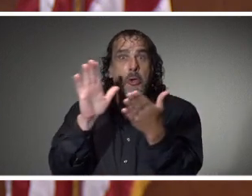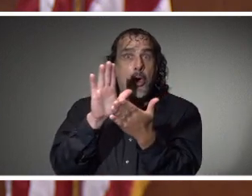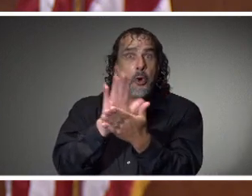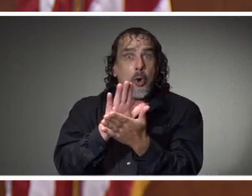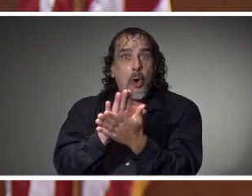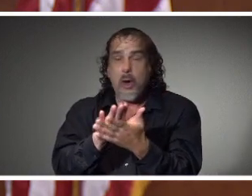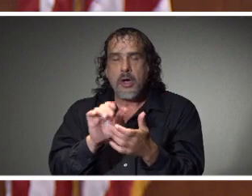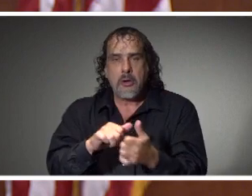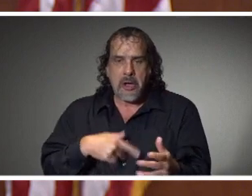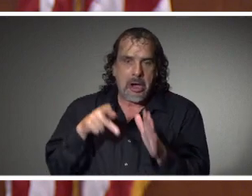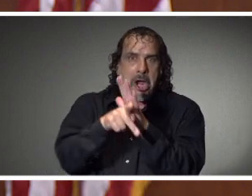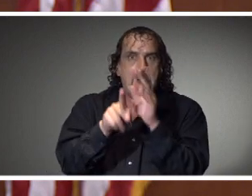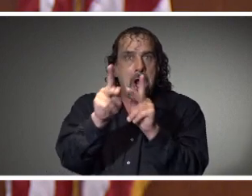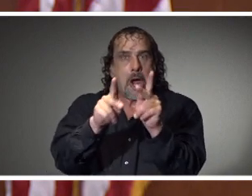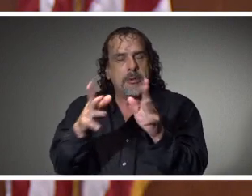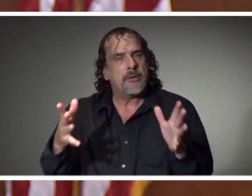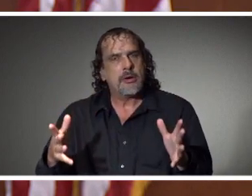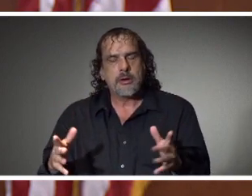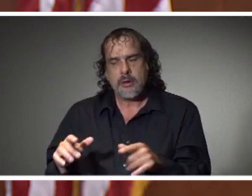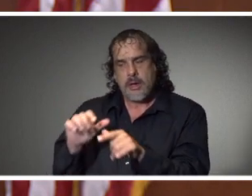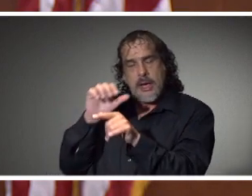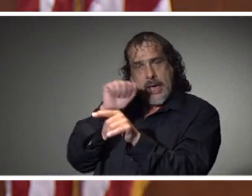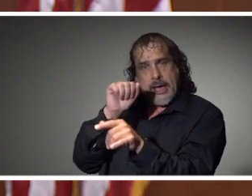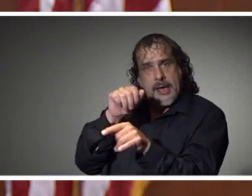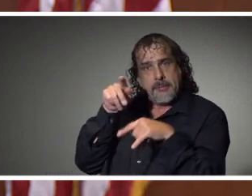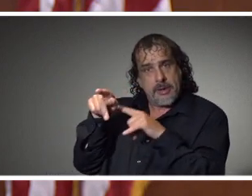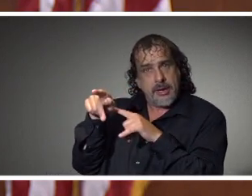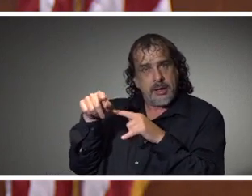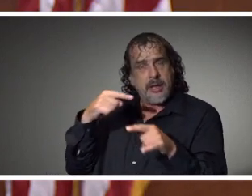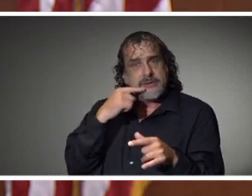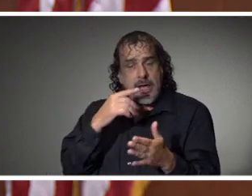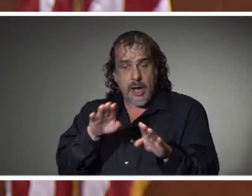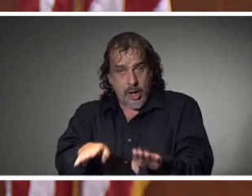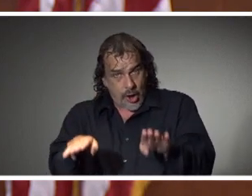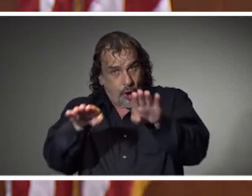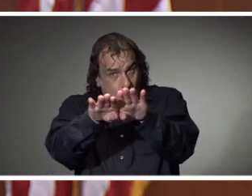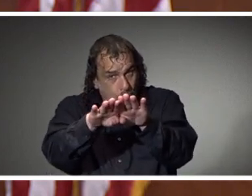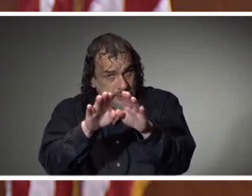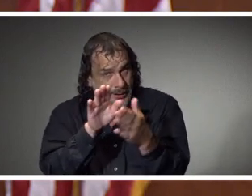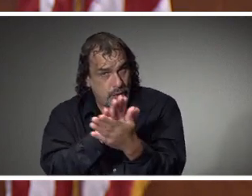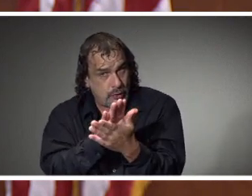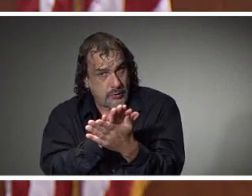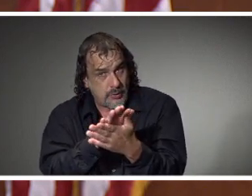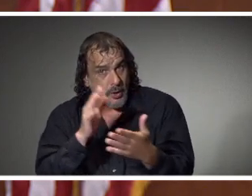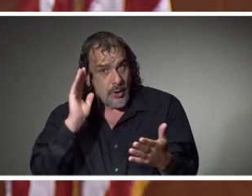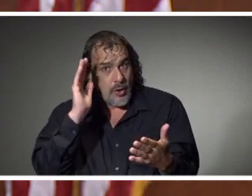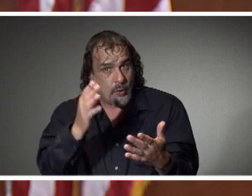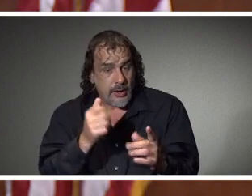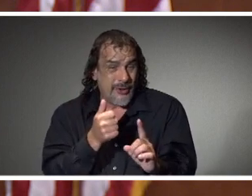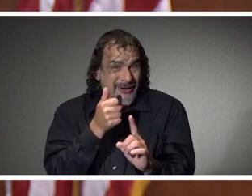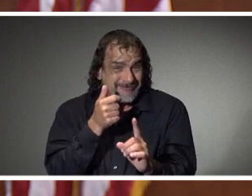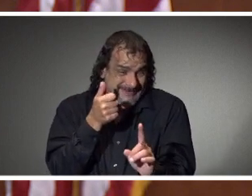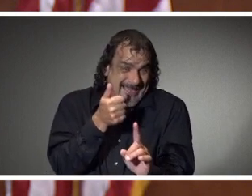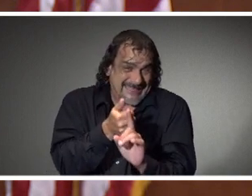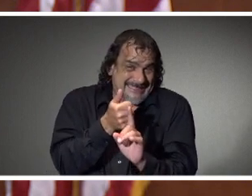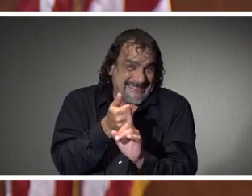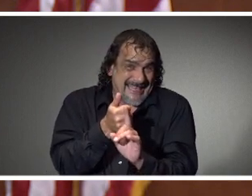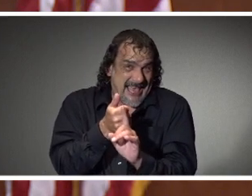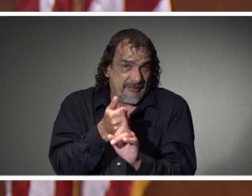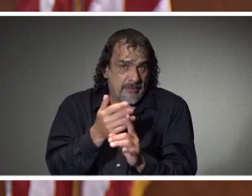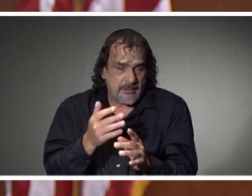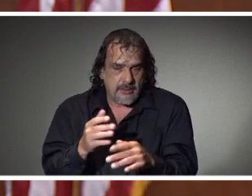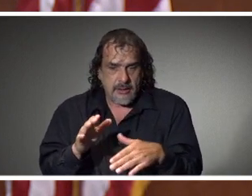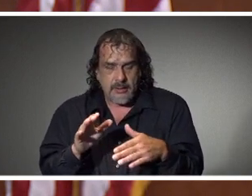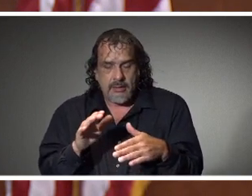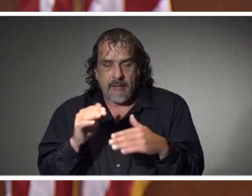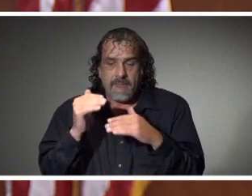The American Academy of Pediatrics said that closing schools could in fact itself push